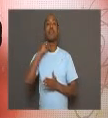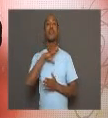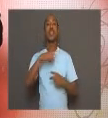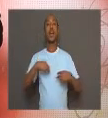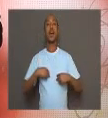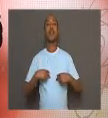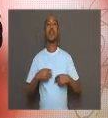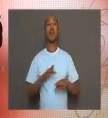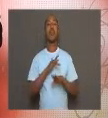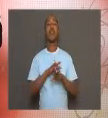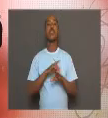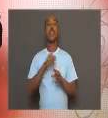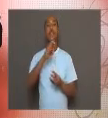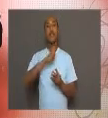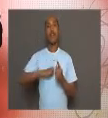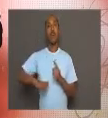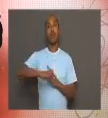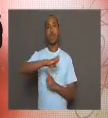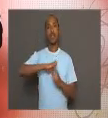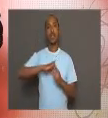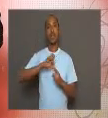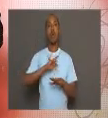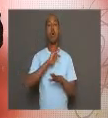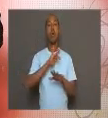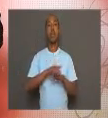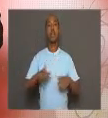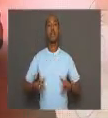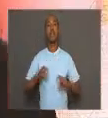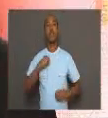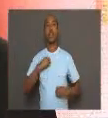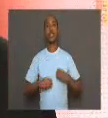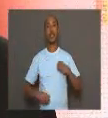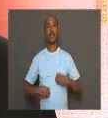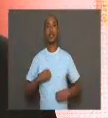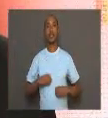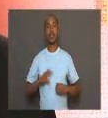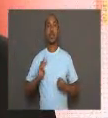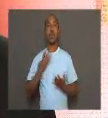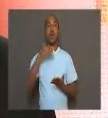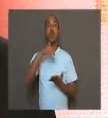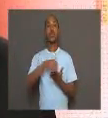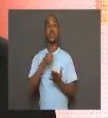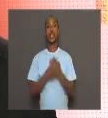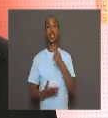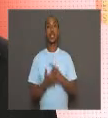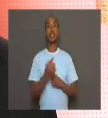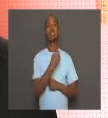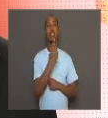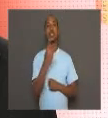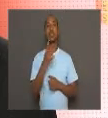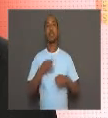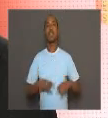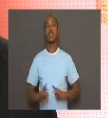have on the environment and on living organisms. We also discussed some methods